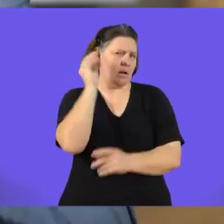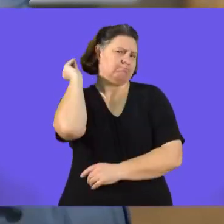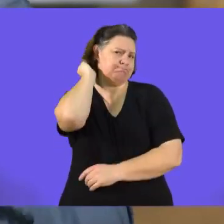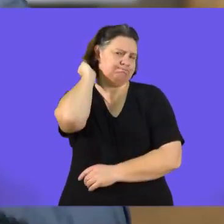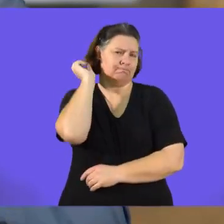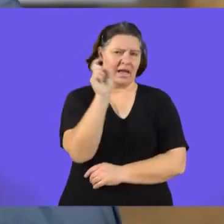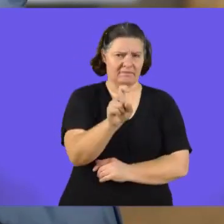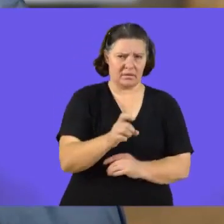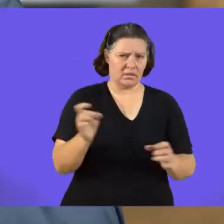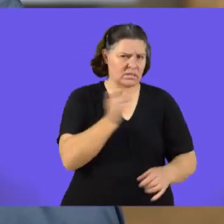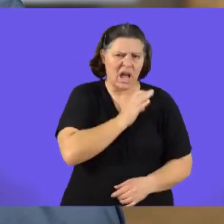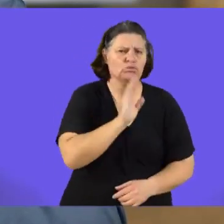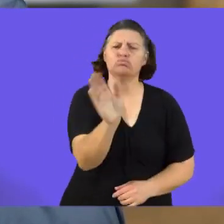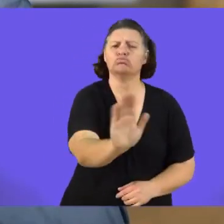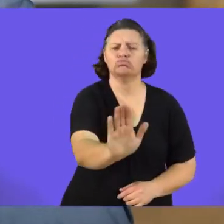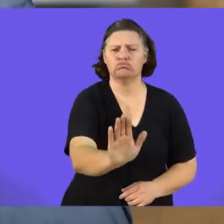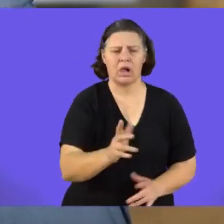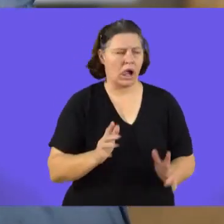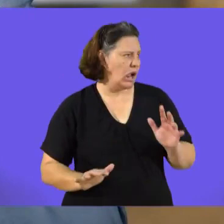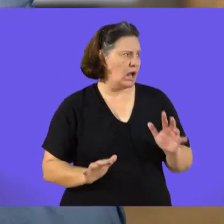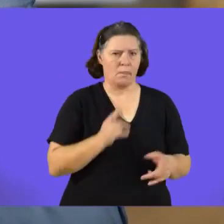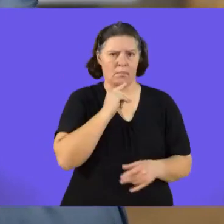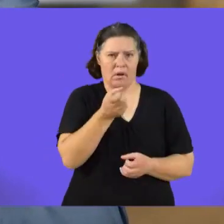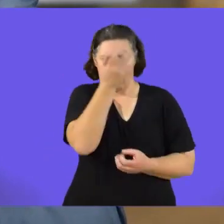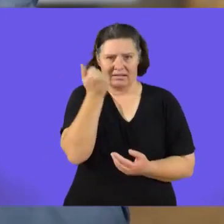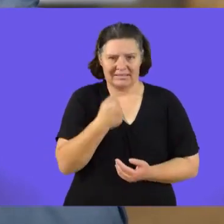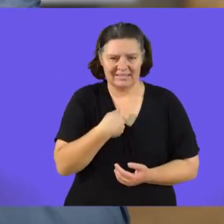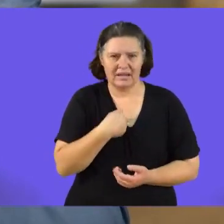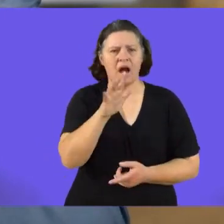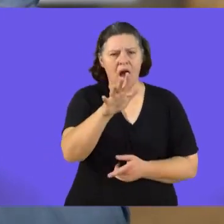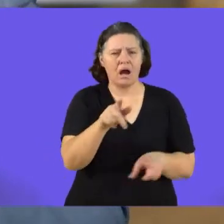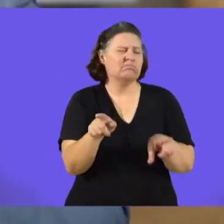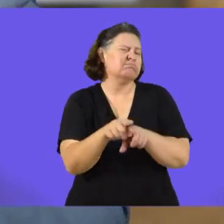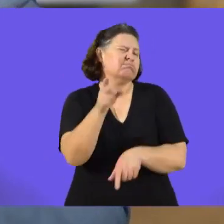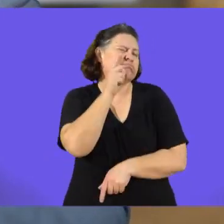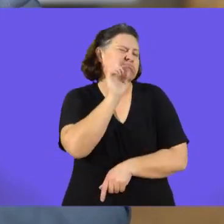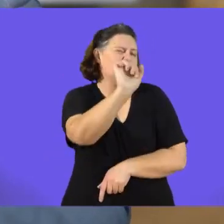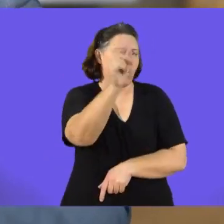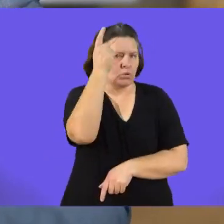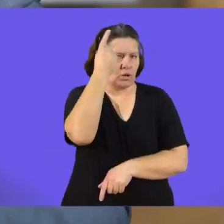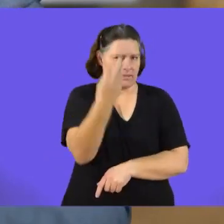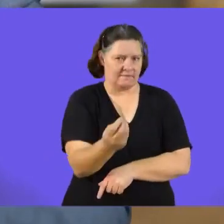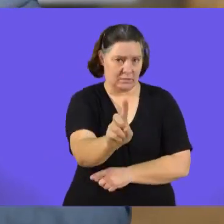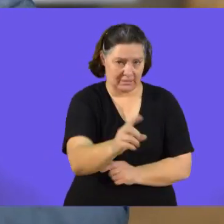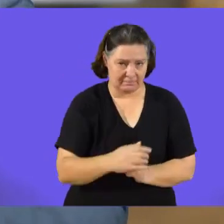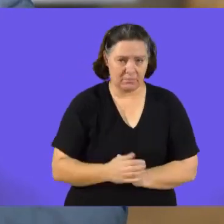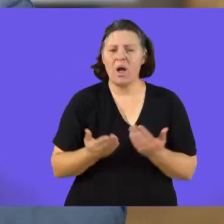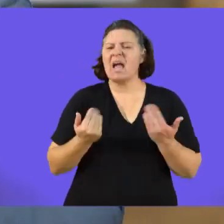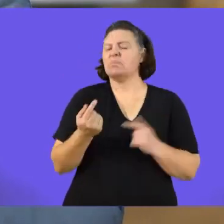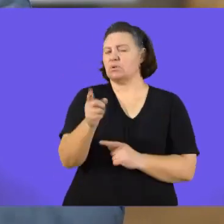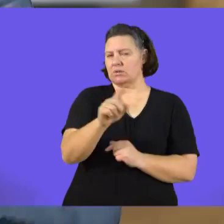So don't be scared or uneasy. Remember, this is just to test your pre-knowledge. So let's look at what we can